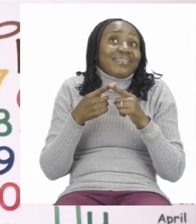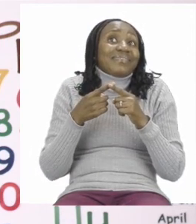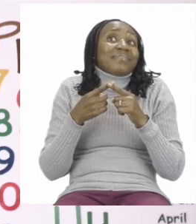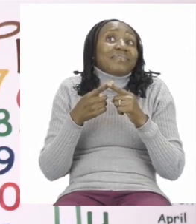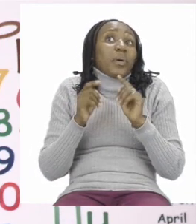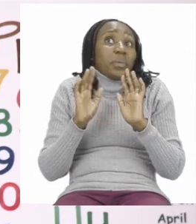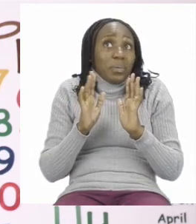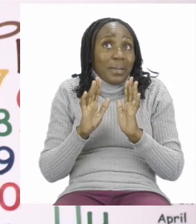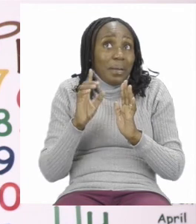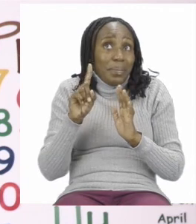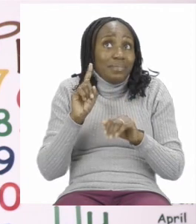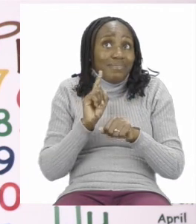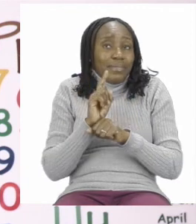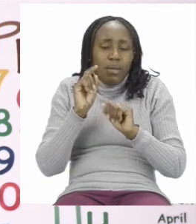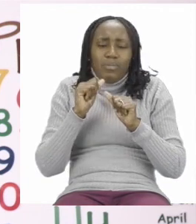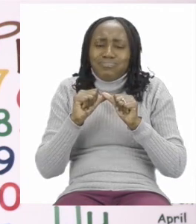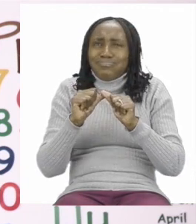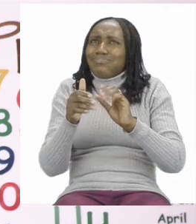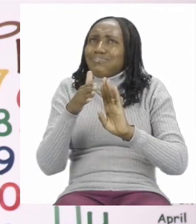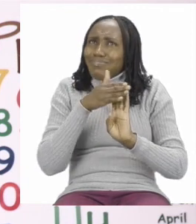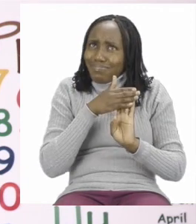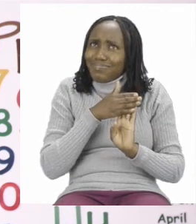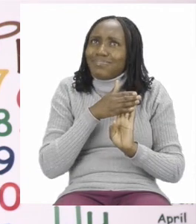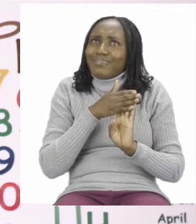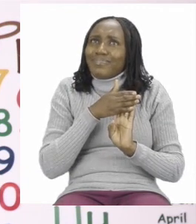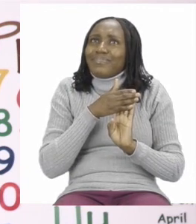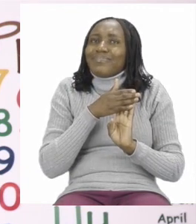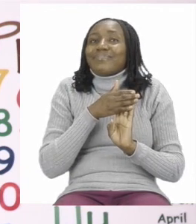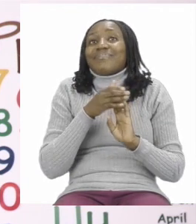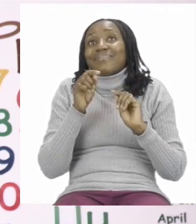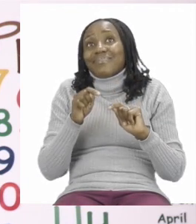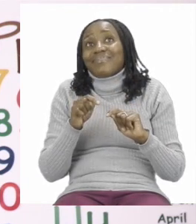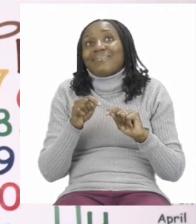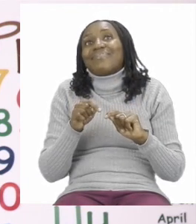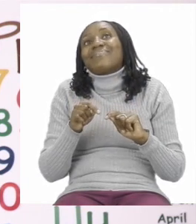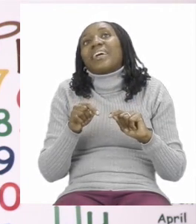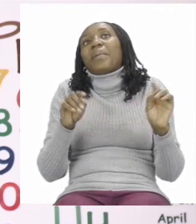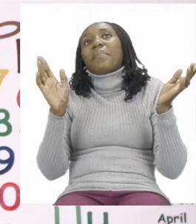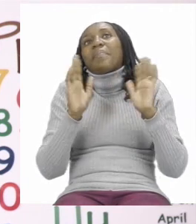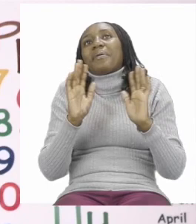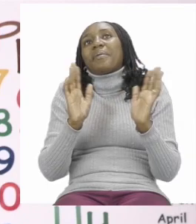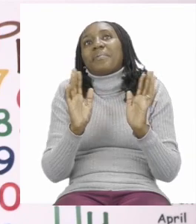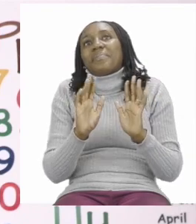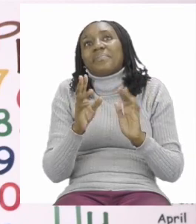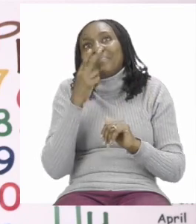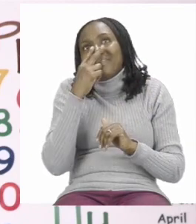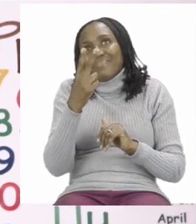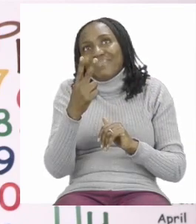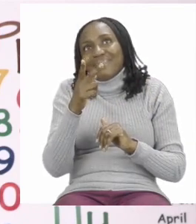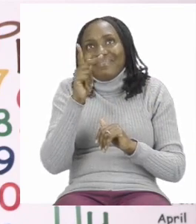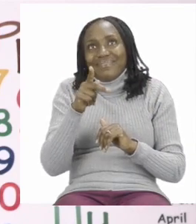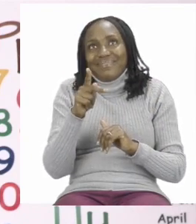hope that you will keep safe. We are now saying goodbye until we see each other again.